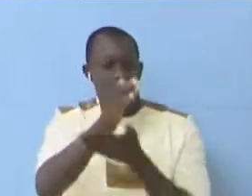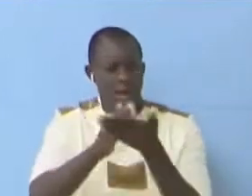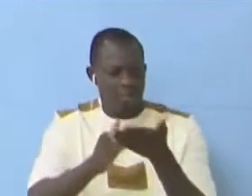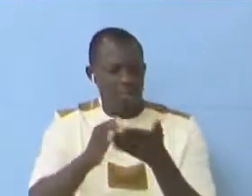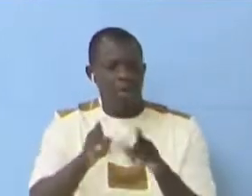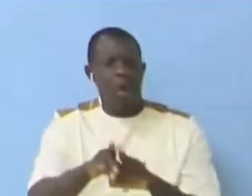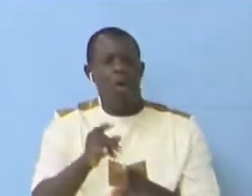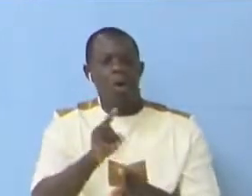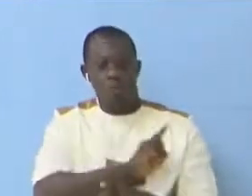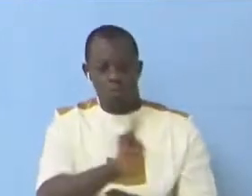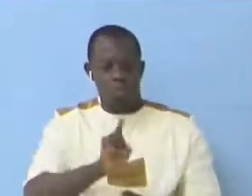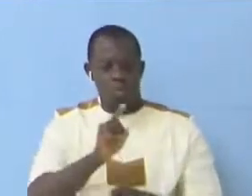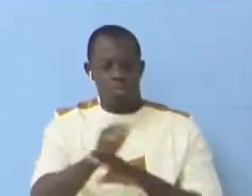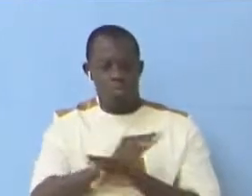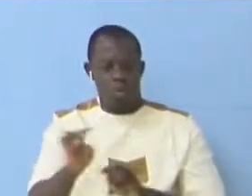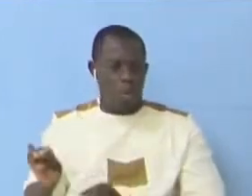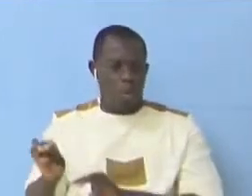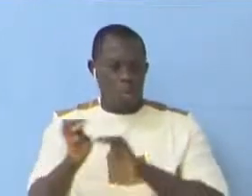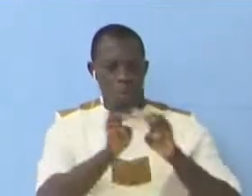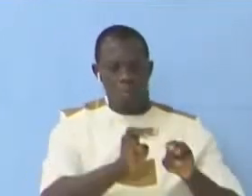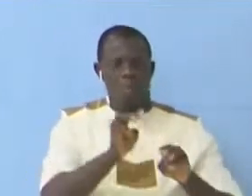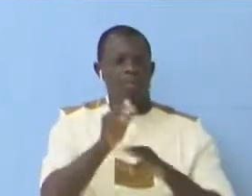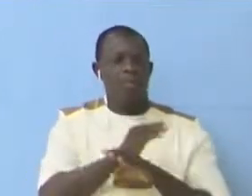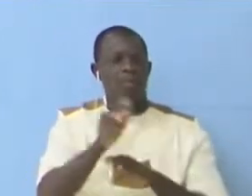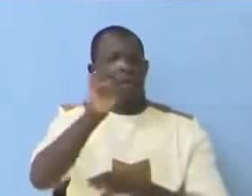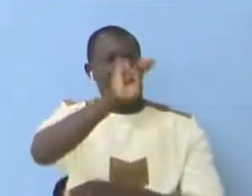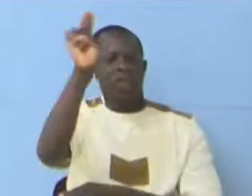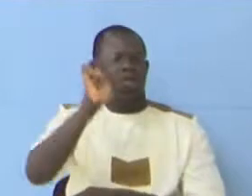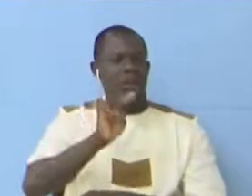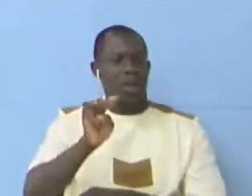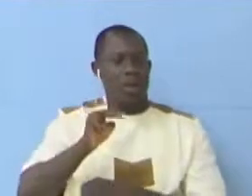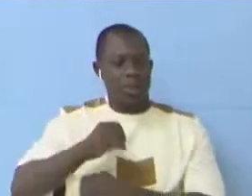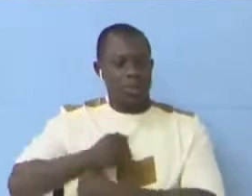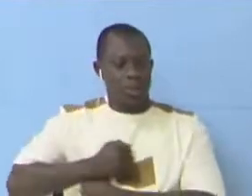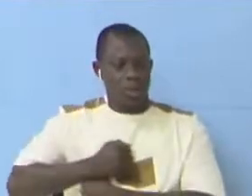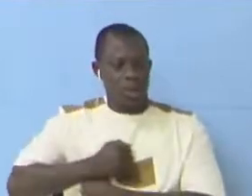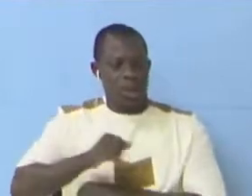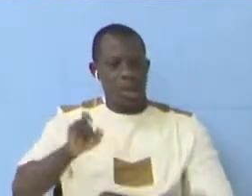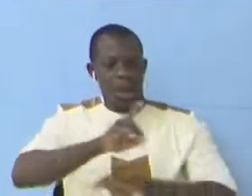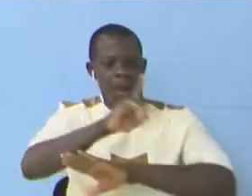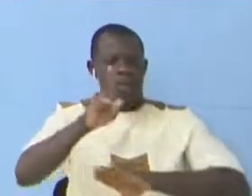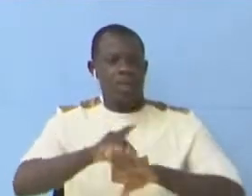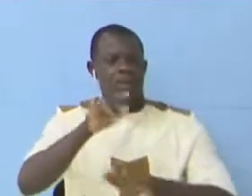we were moved to the then National Security Service at the Office of the President.